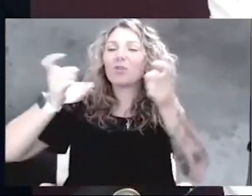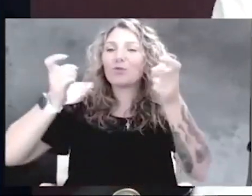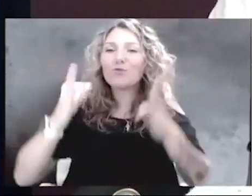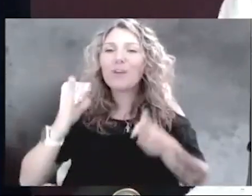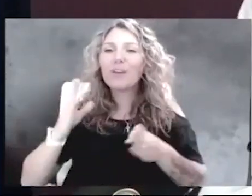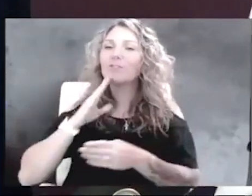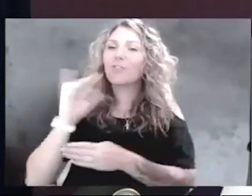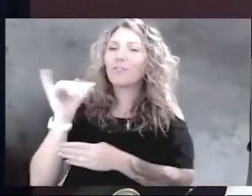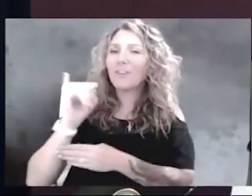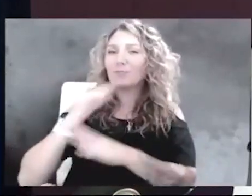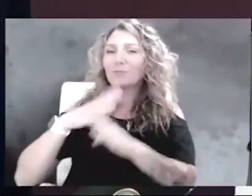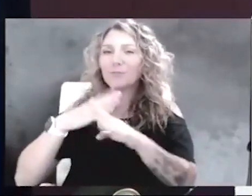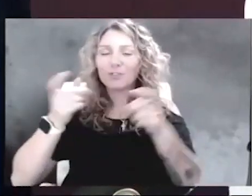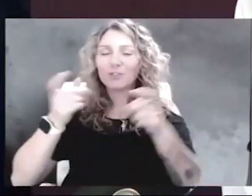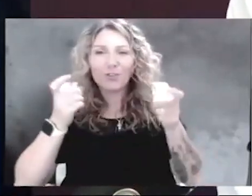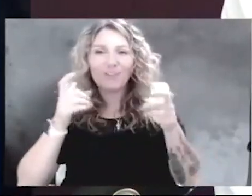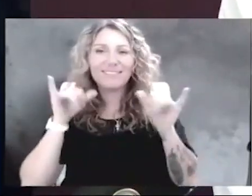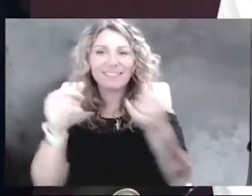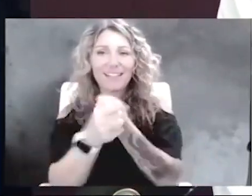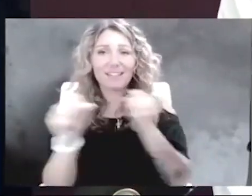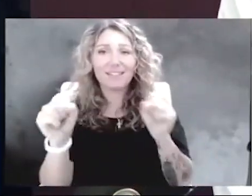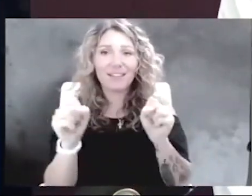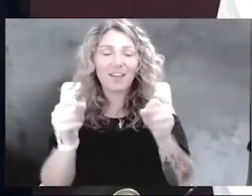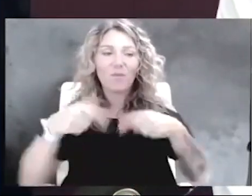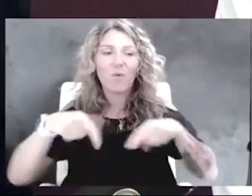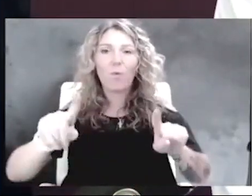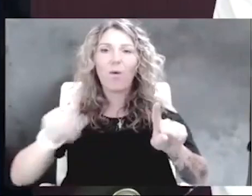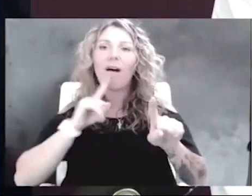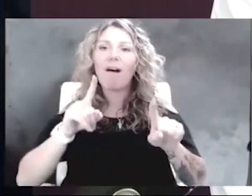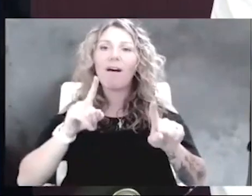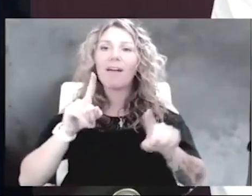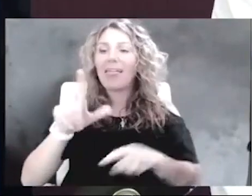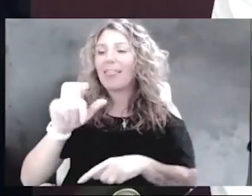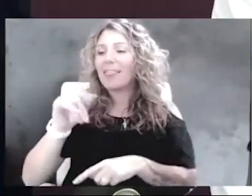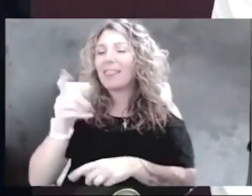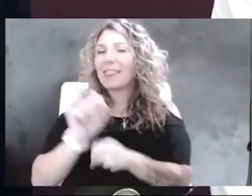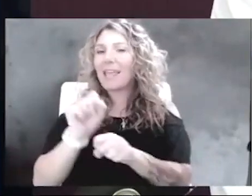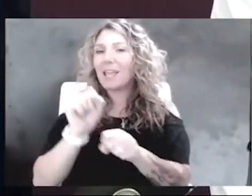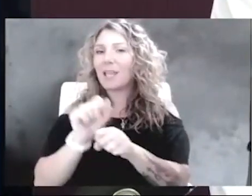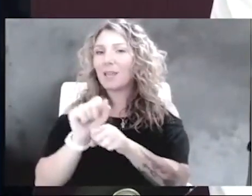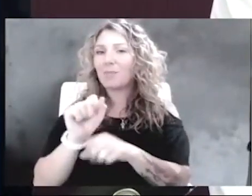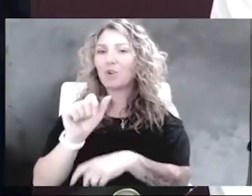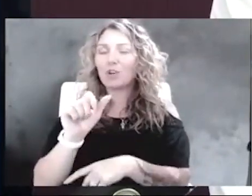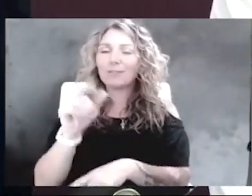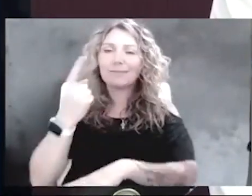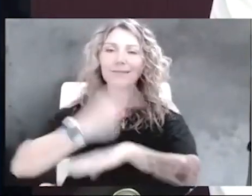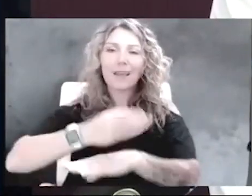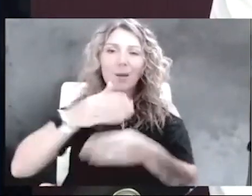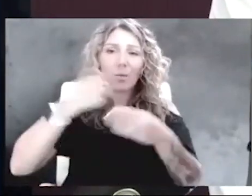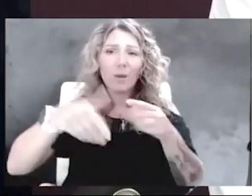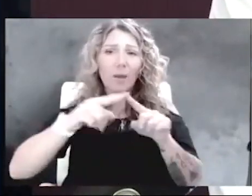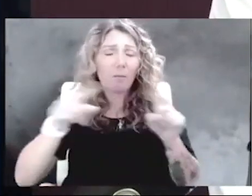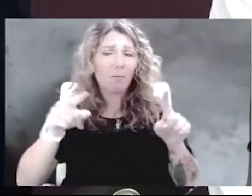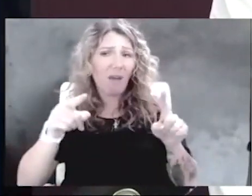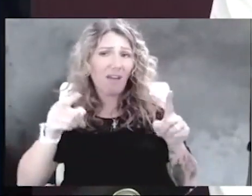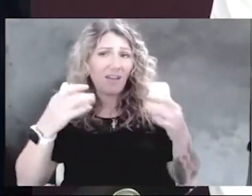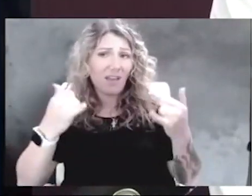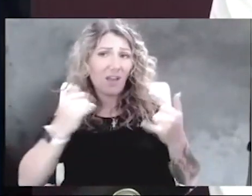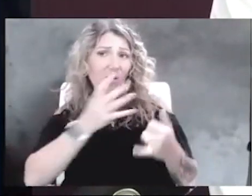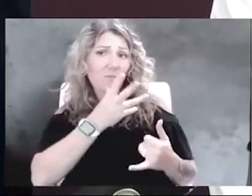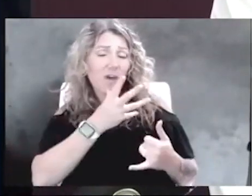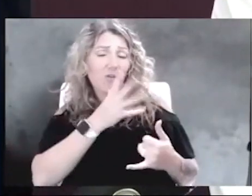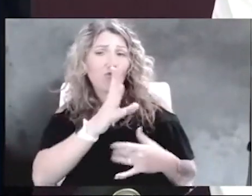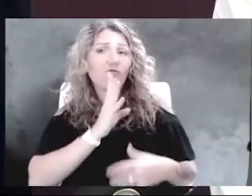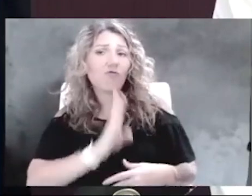safe as we head into the Labor Day weekend. But we leave you with this message from a mother whose 4-year-old daughter was